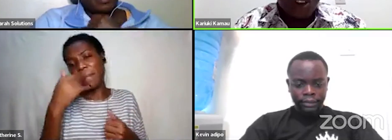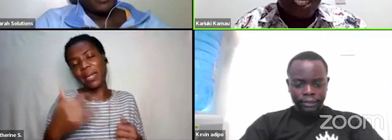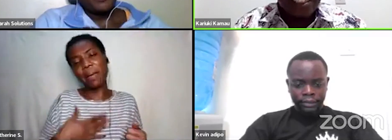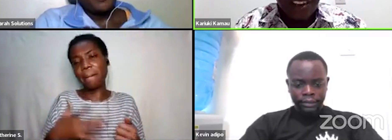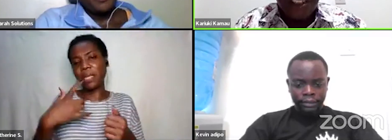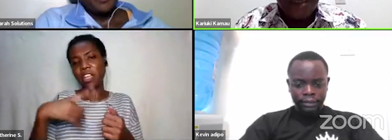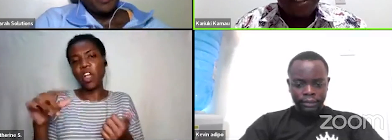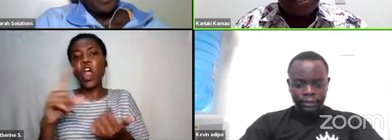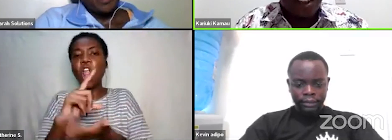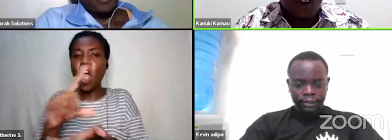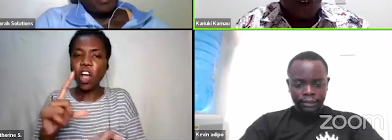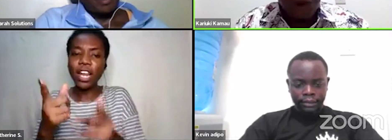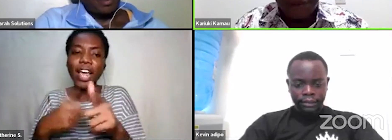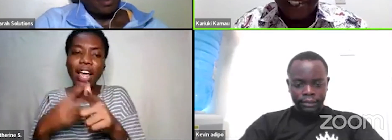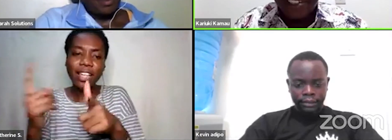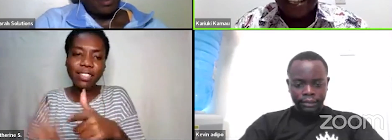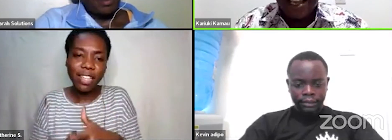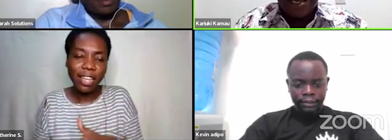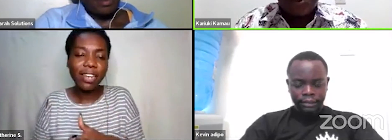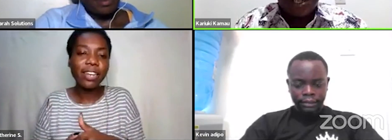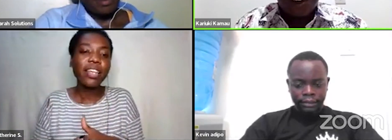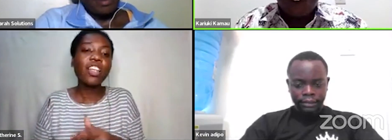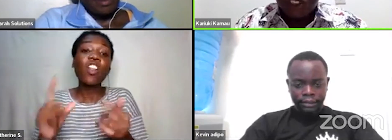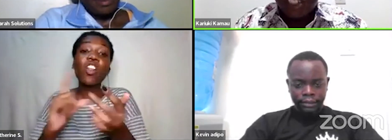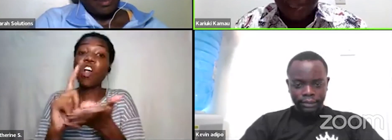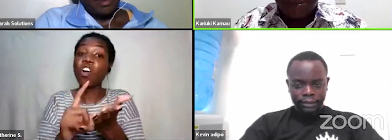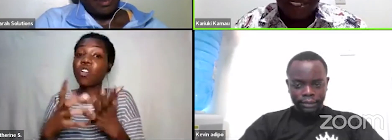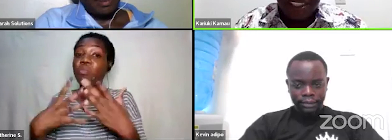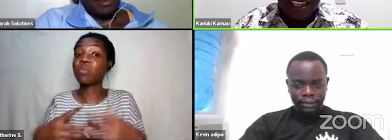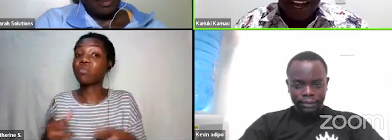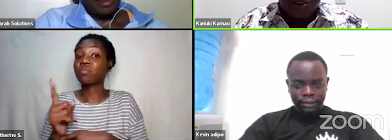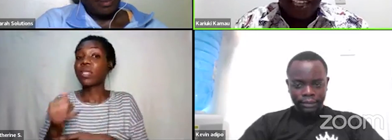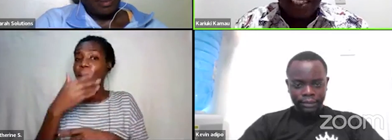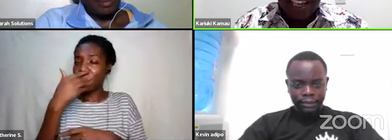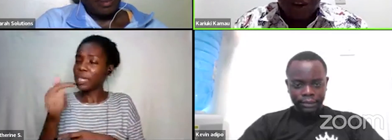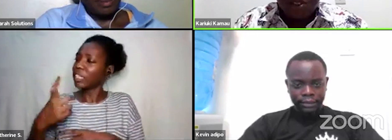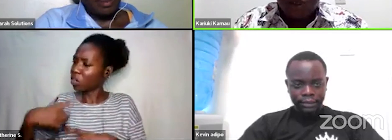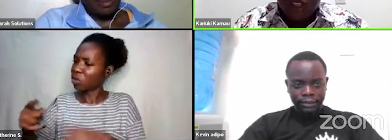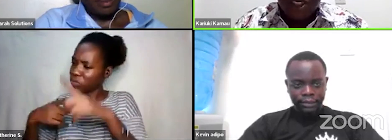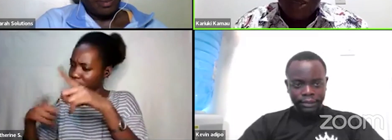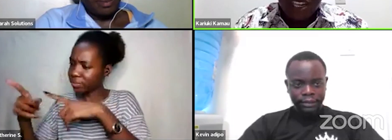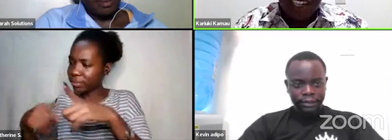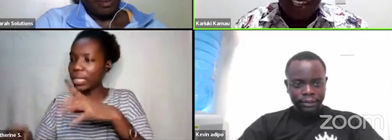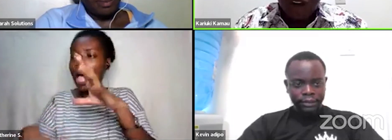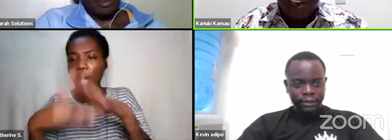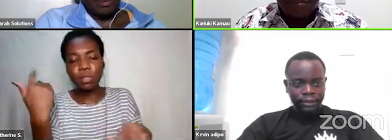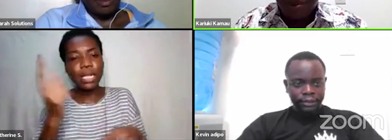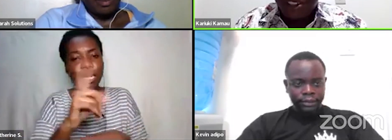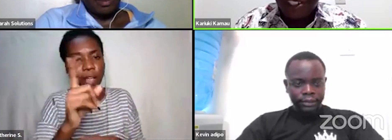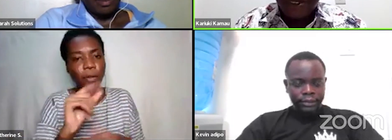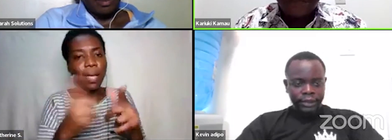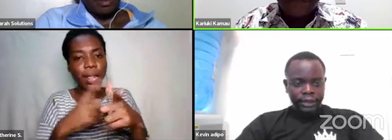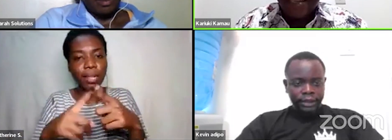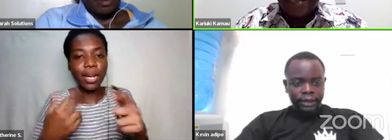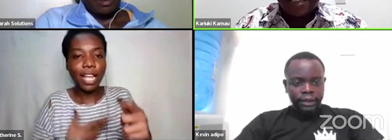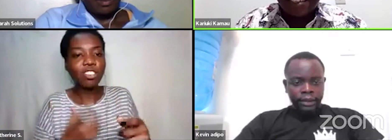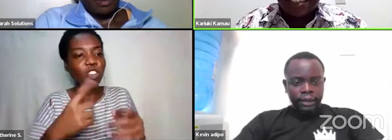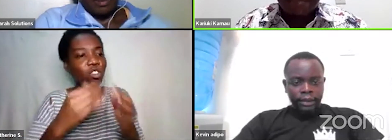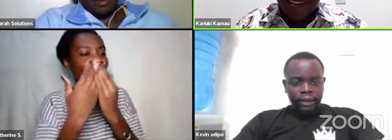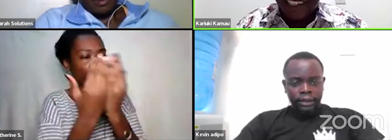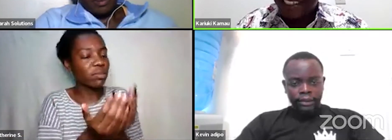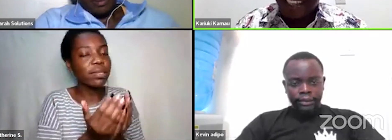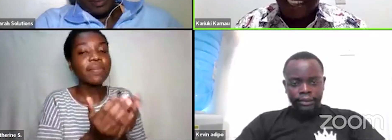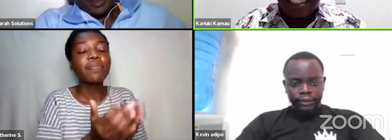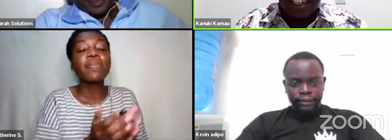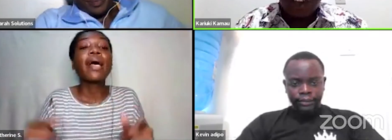the locals and tell them, these are the local corporates, can we go for trips outside Nairobi so that we can go and boat? And I